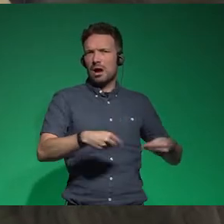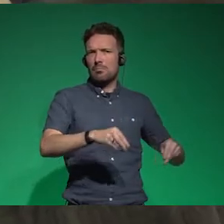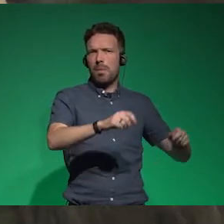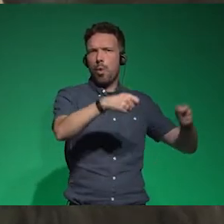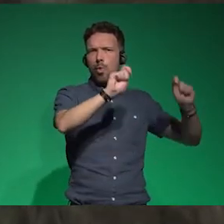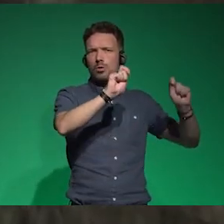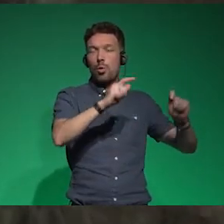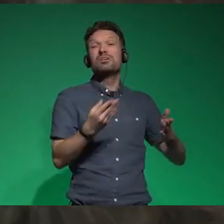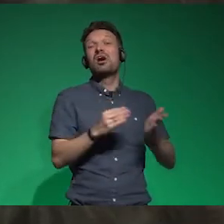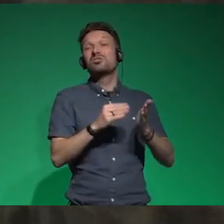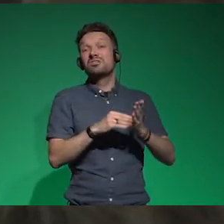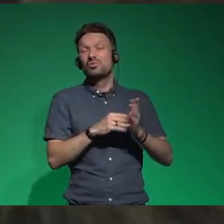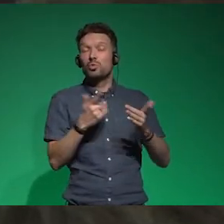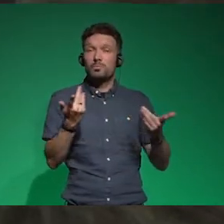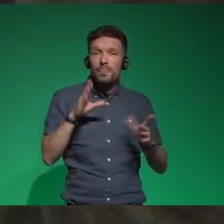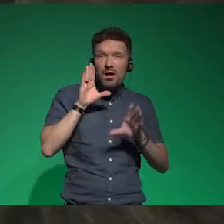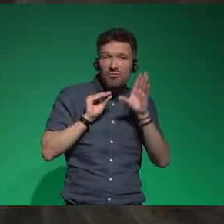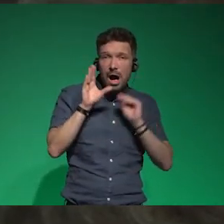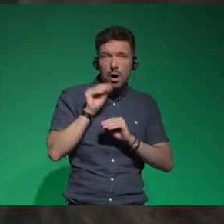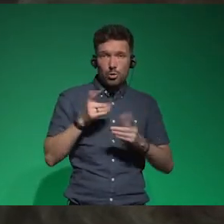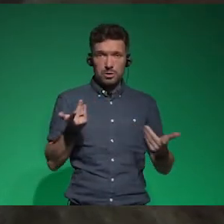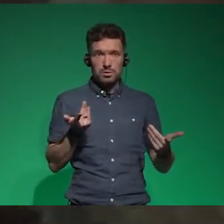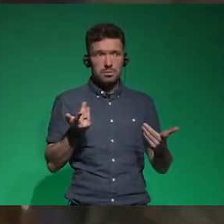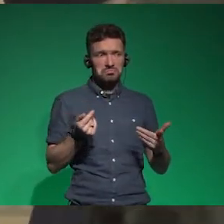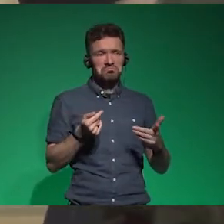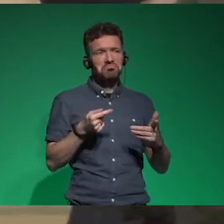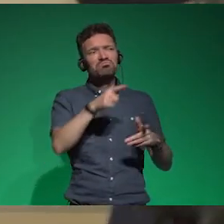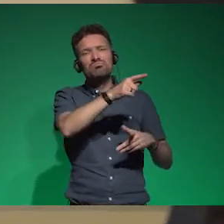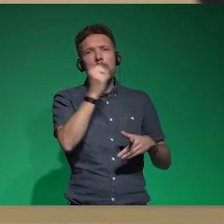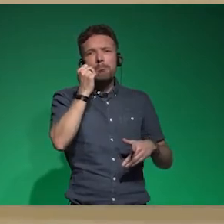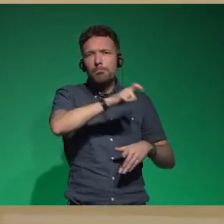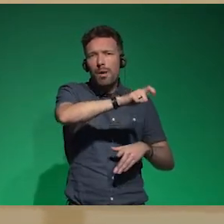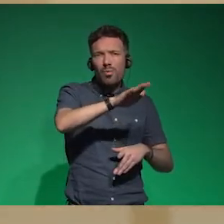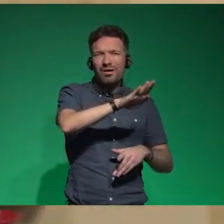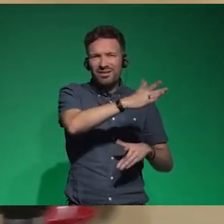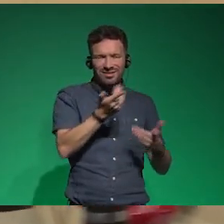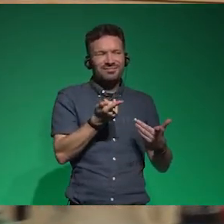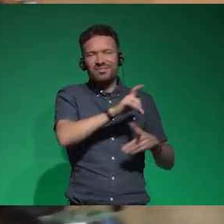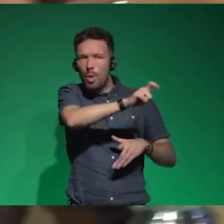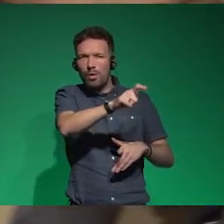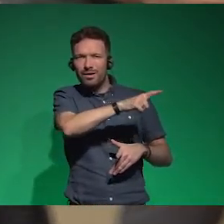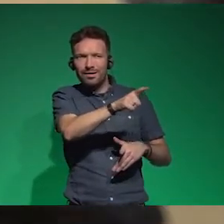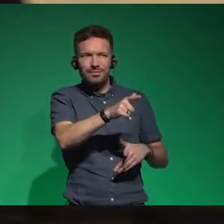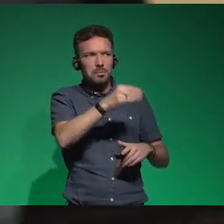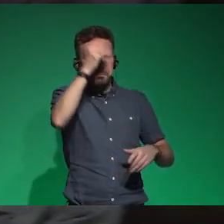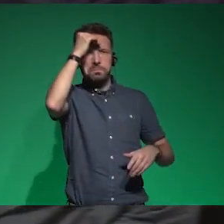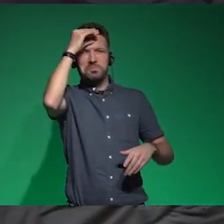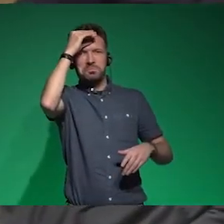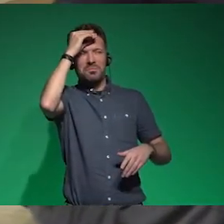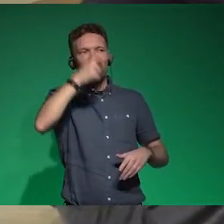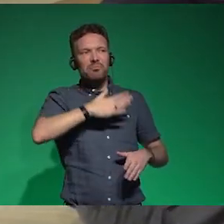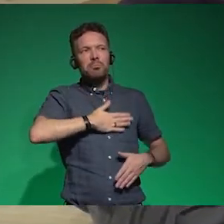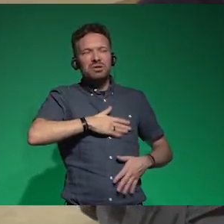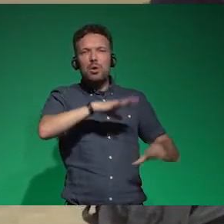a lot of ideas. And Yeah, but also maybe what Sikukeluang is organizing in Rimambaling is also that